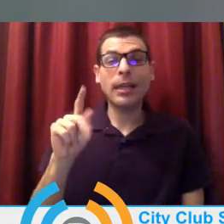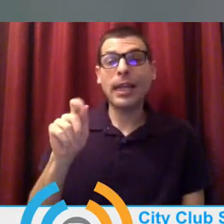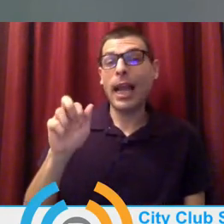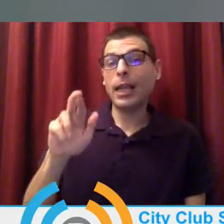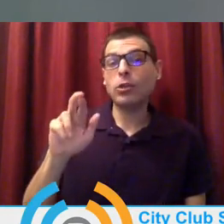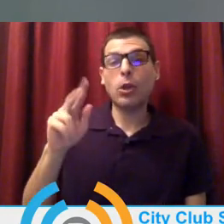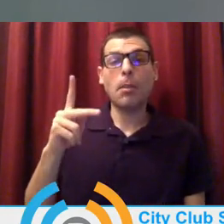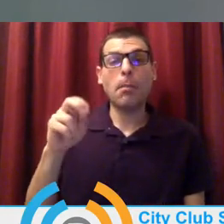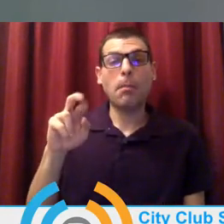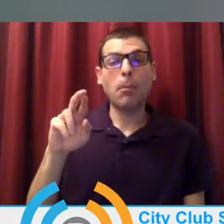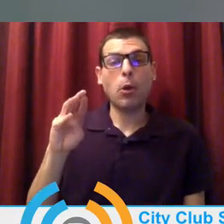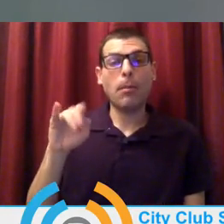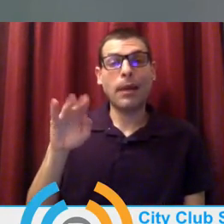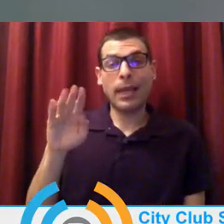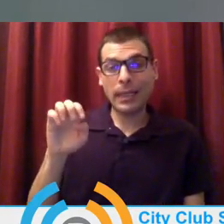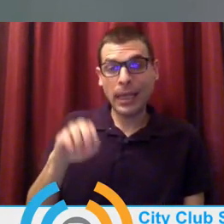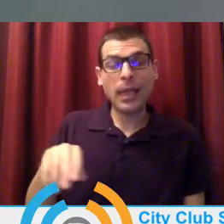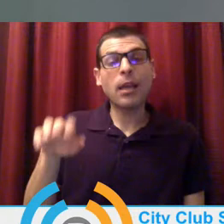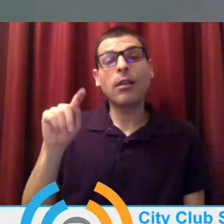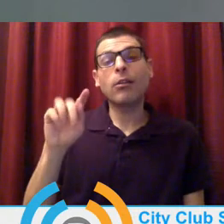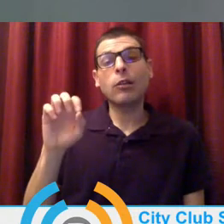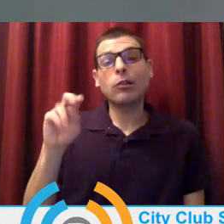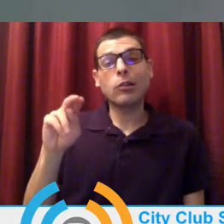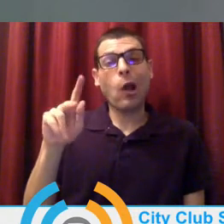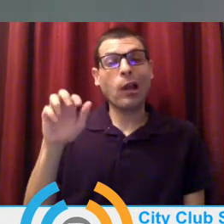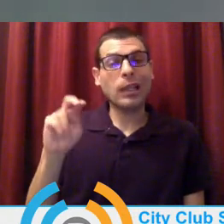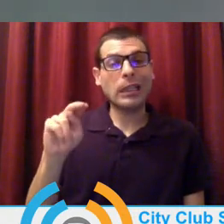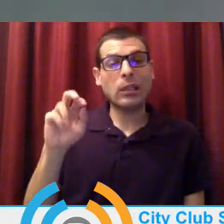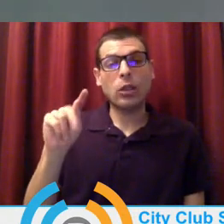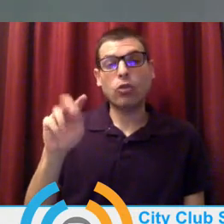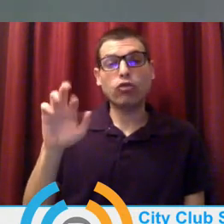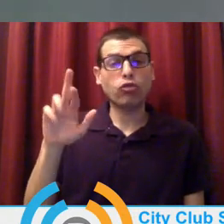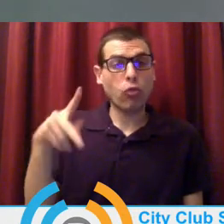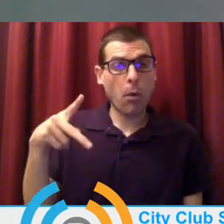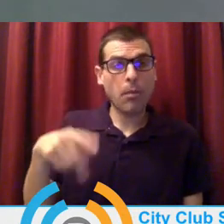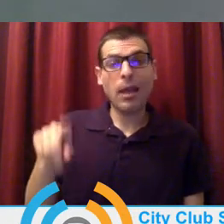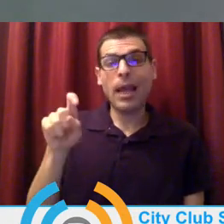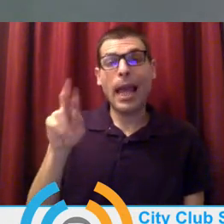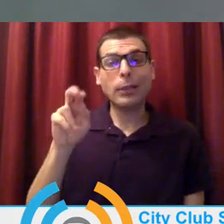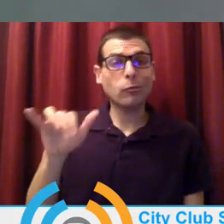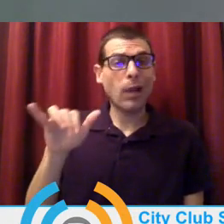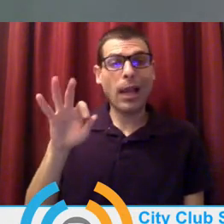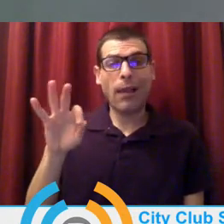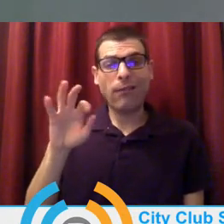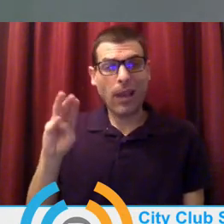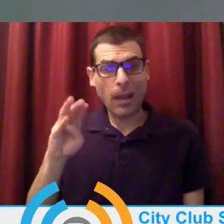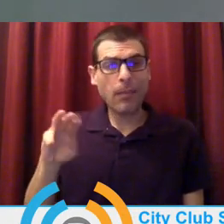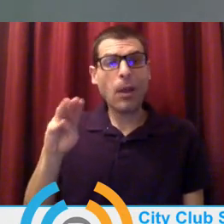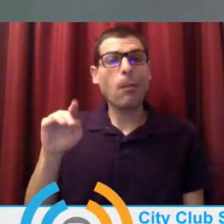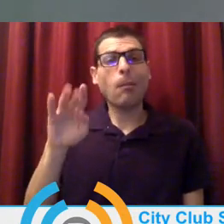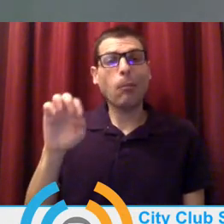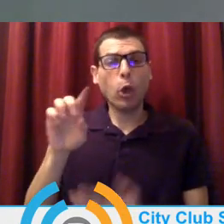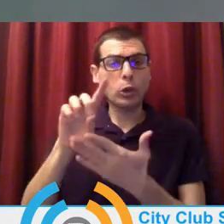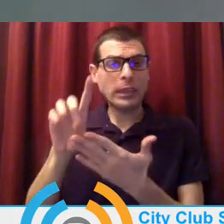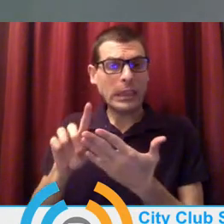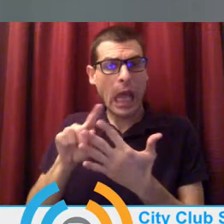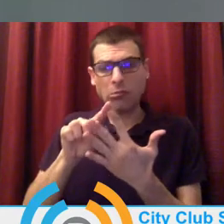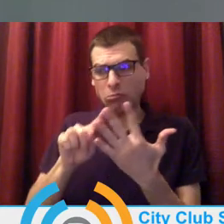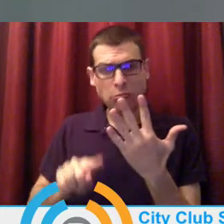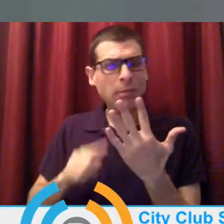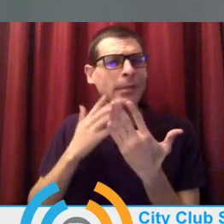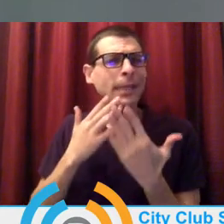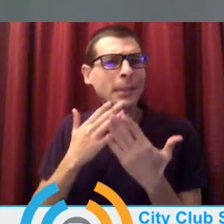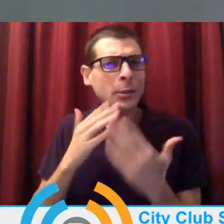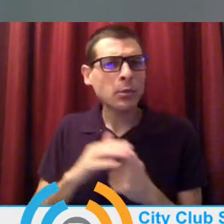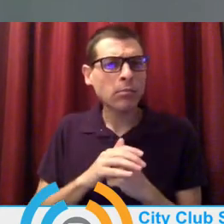Torp, and our partners at Pamplin Media, X-Ray FM, and Merge Design. If you're ever unable to watch our forums, you can